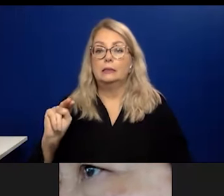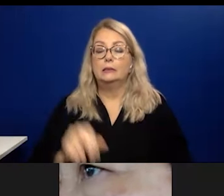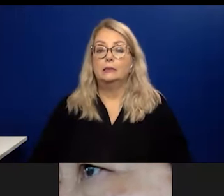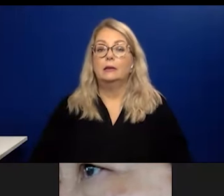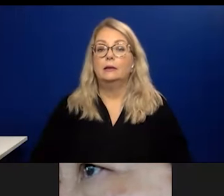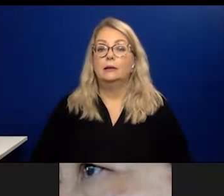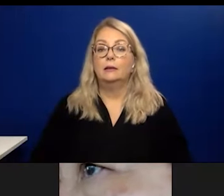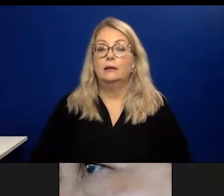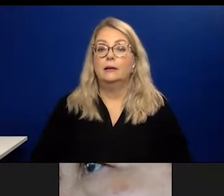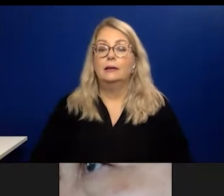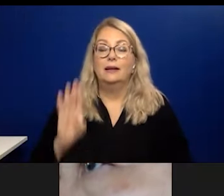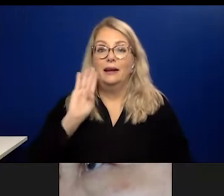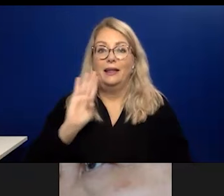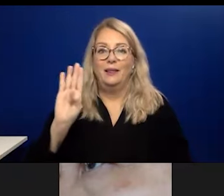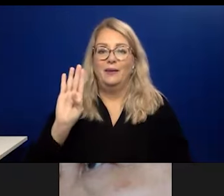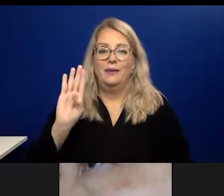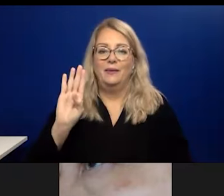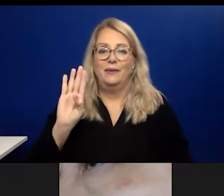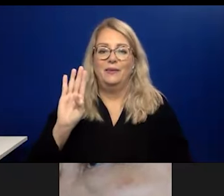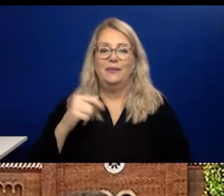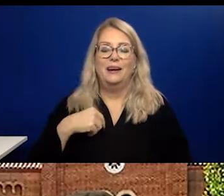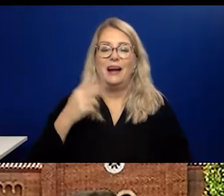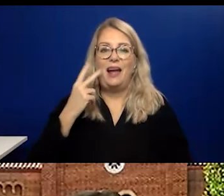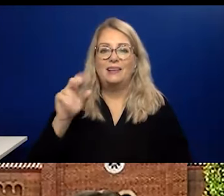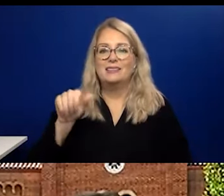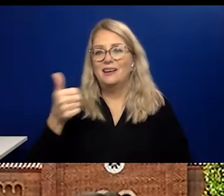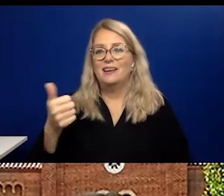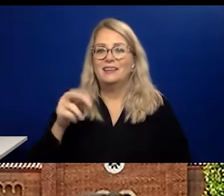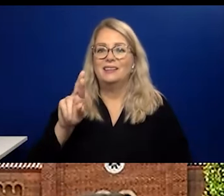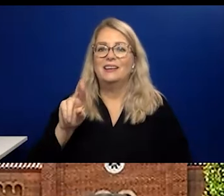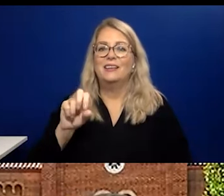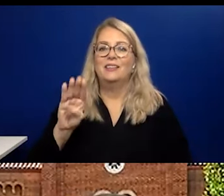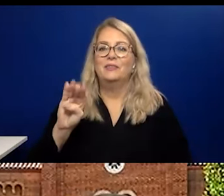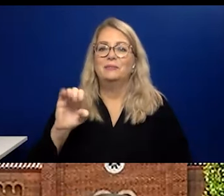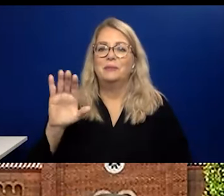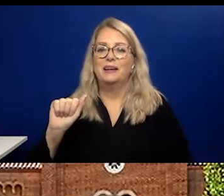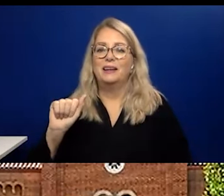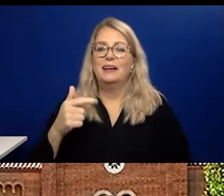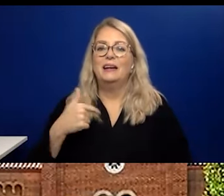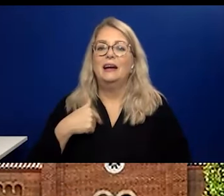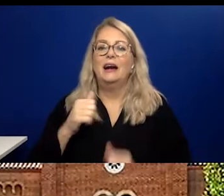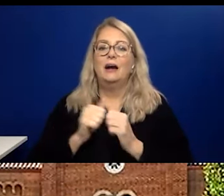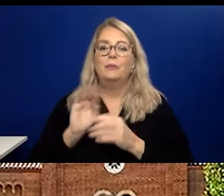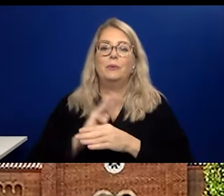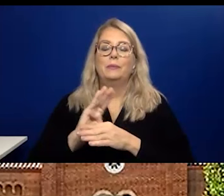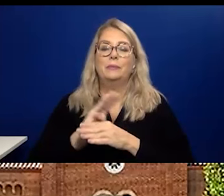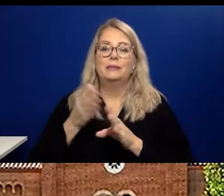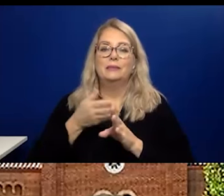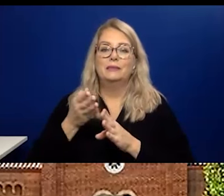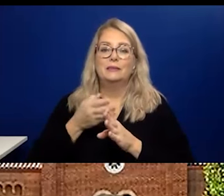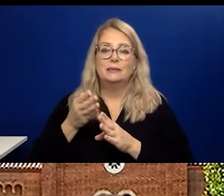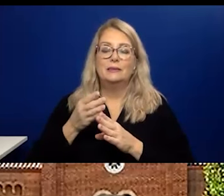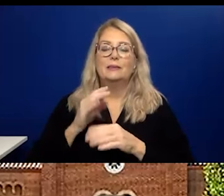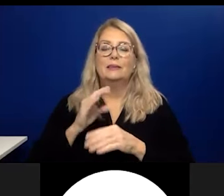Hi. Yeah, I just saw Rebecca, another Rebecca in here, I think. So thank you. I'm with the business division, business and